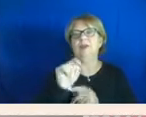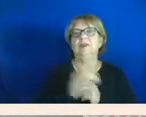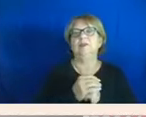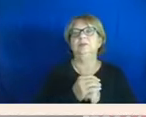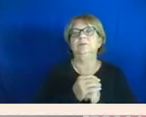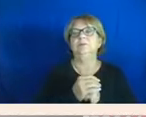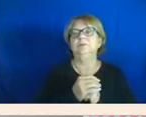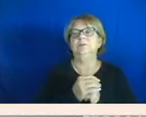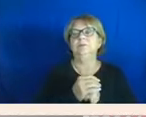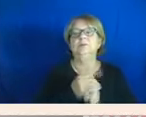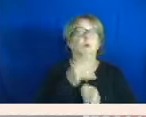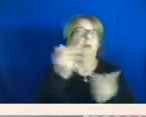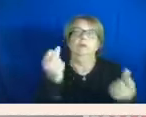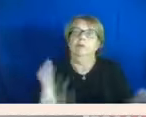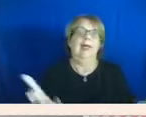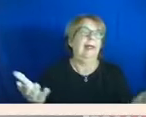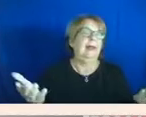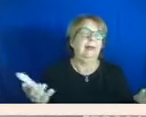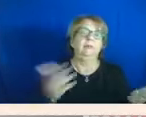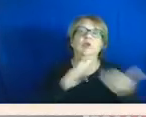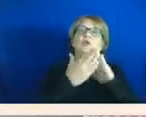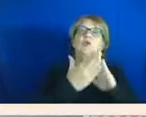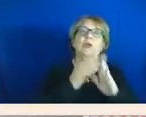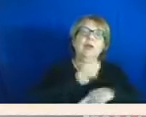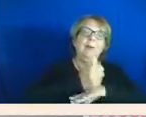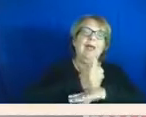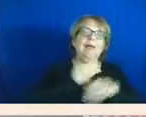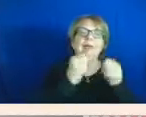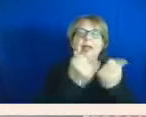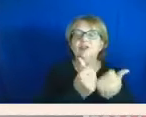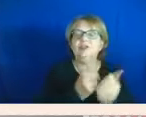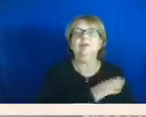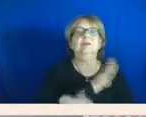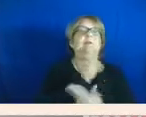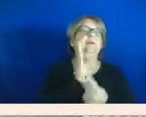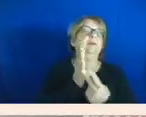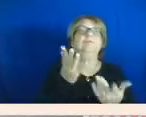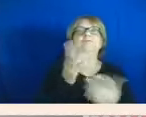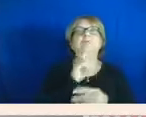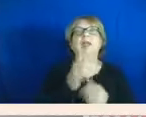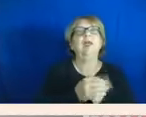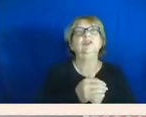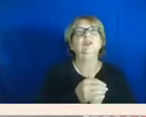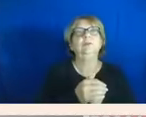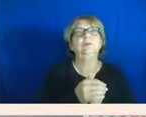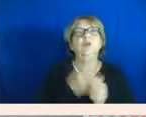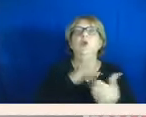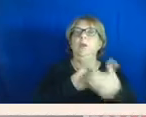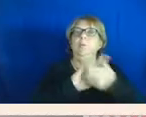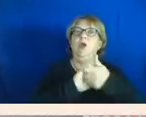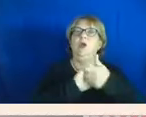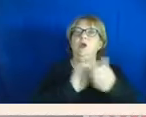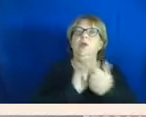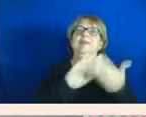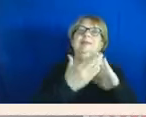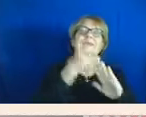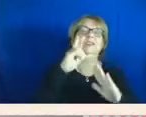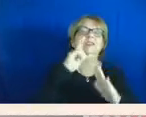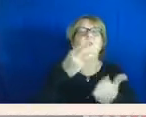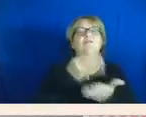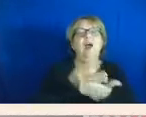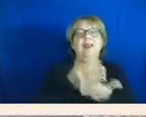Many. Your community-based agencies. Actually, we partner with Cities for Financial Empowerment, and Nancy also